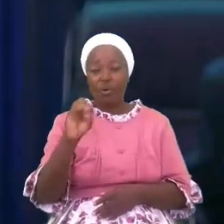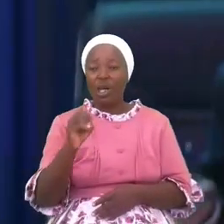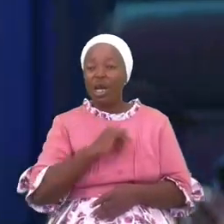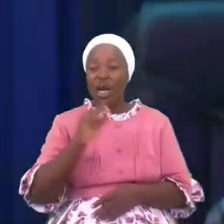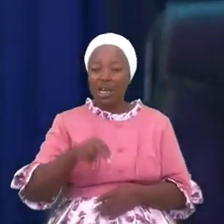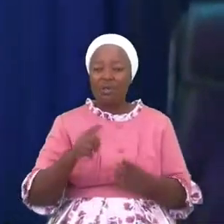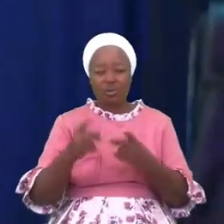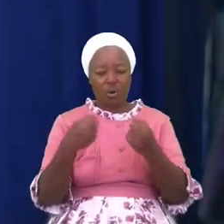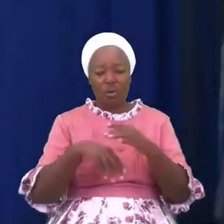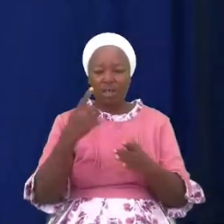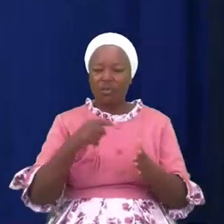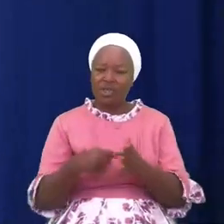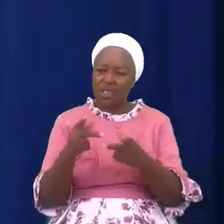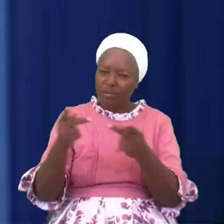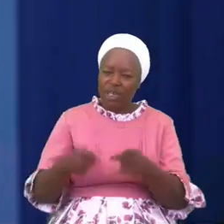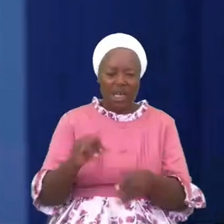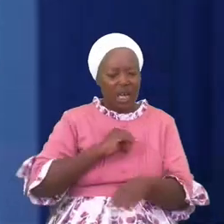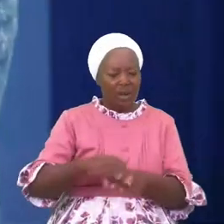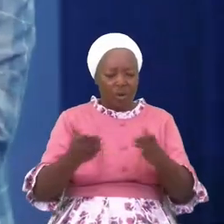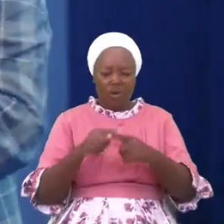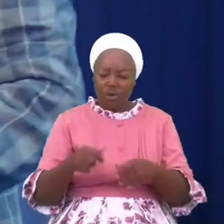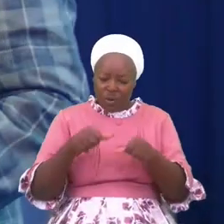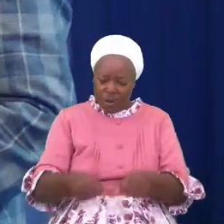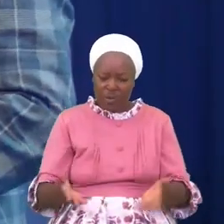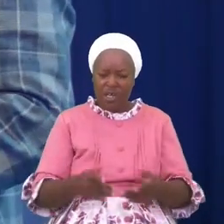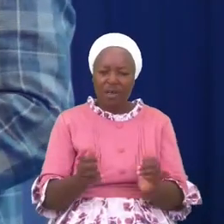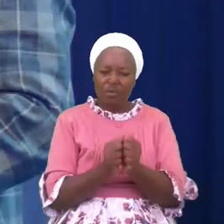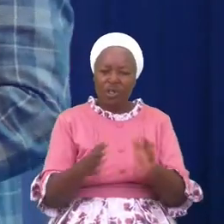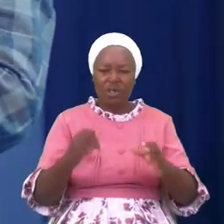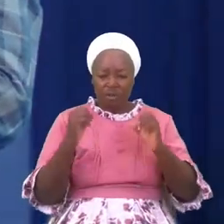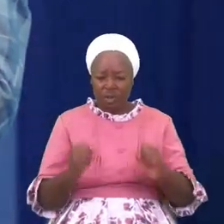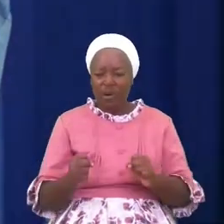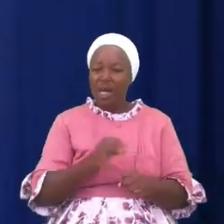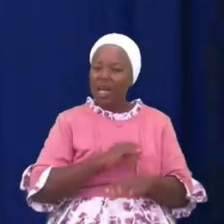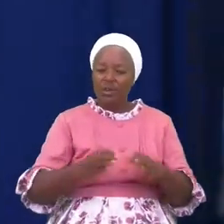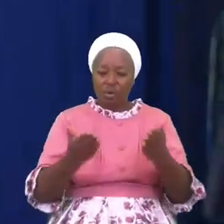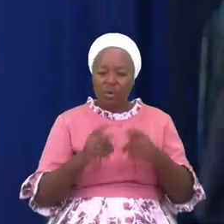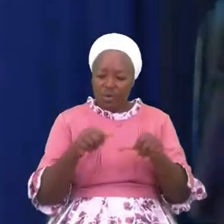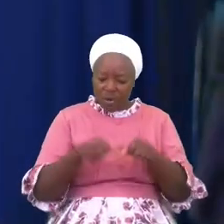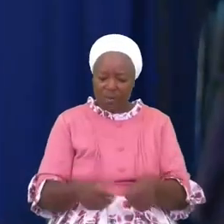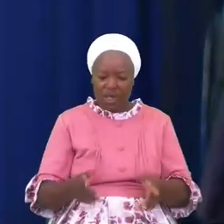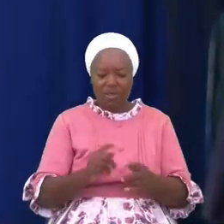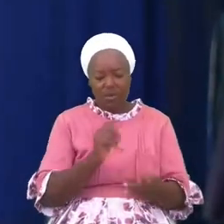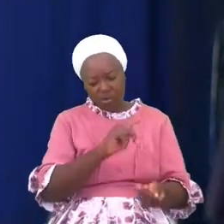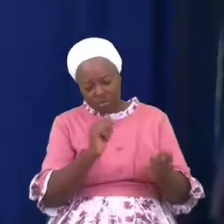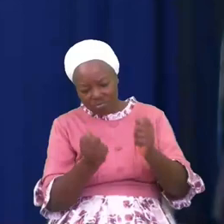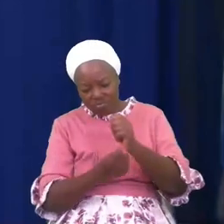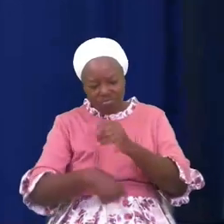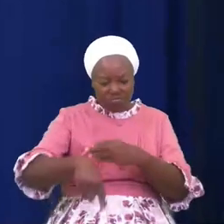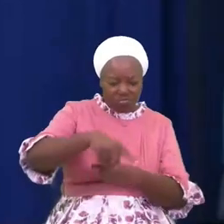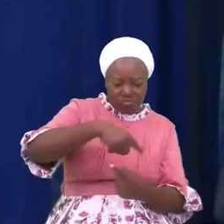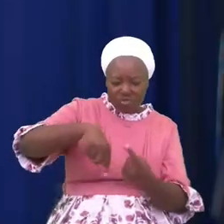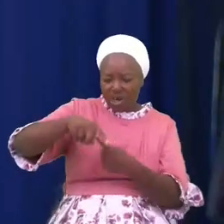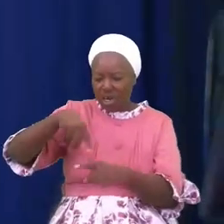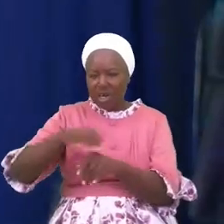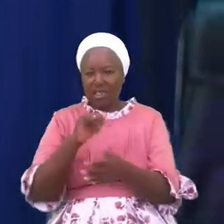powerless. I don't want to remain here just turning around, and you know, going over the same path again.